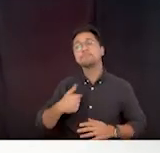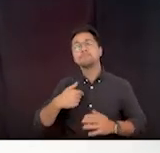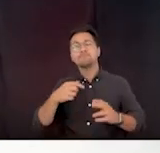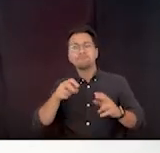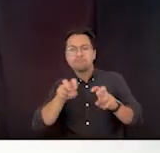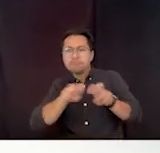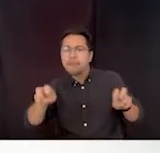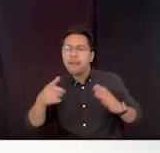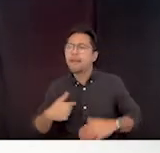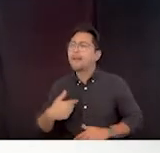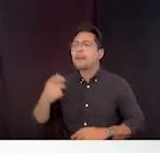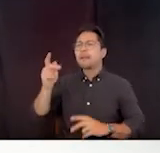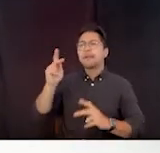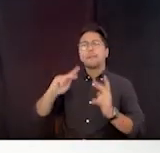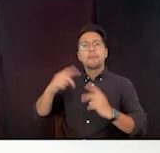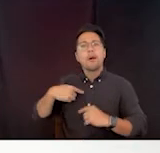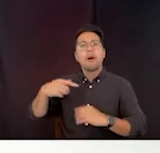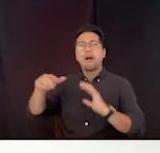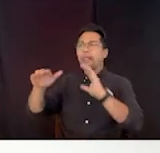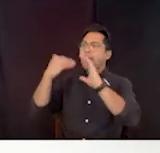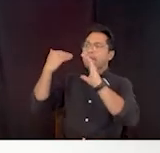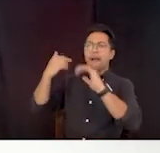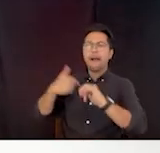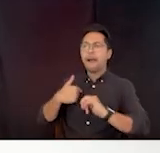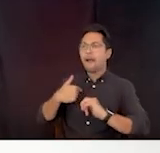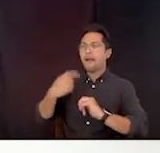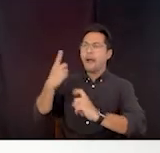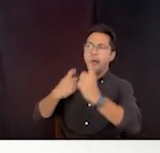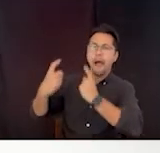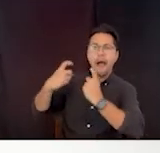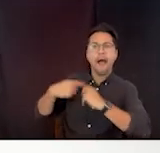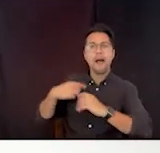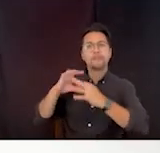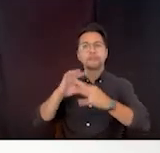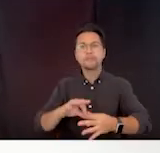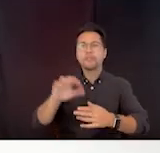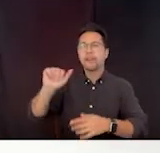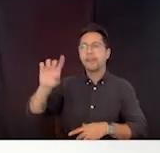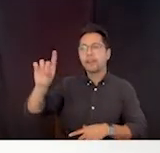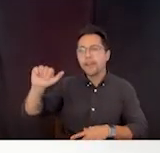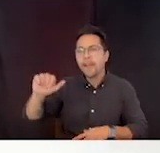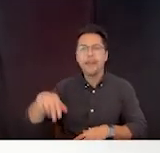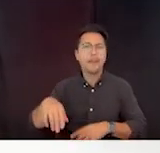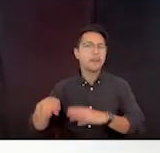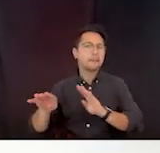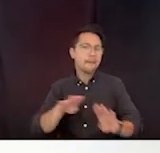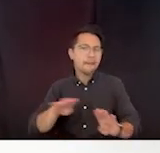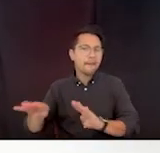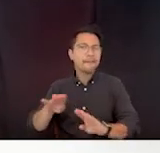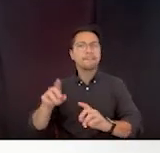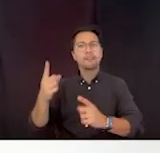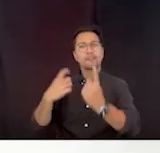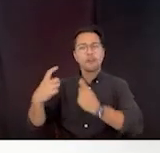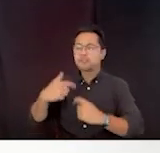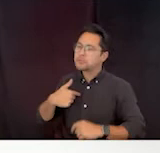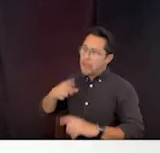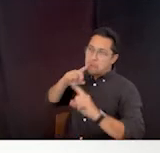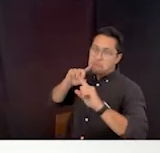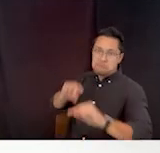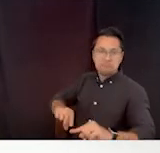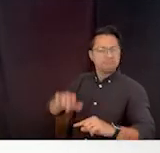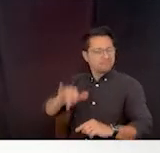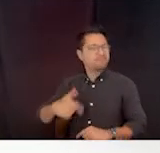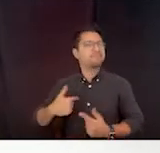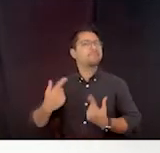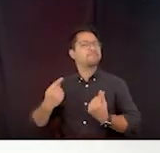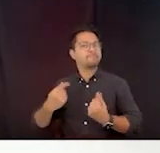answer questions when people emailed in for info about ABA or just basic behavior questions, because that's what we kind of do at Collaborative